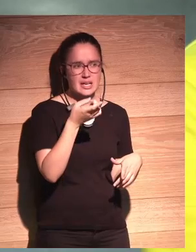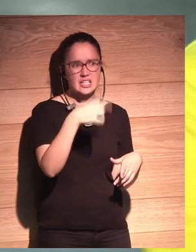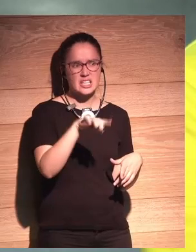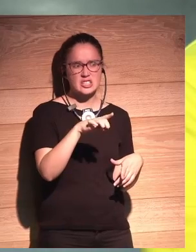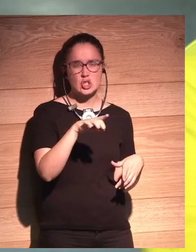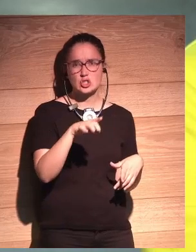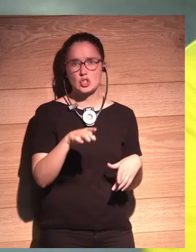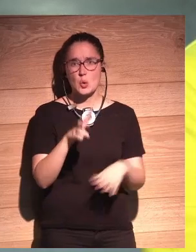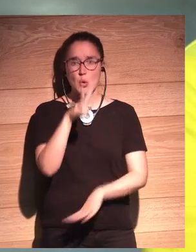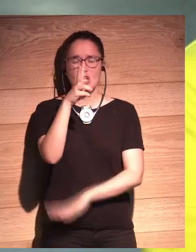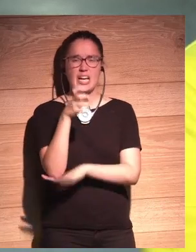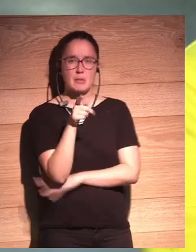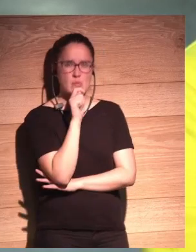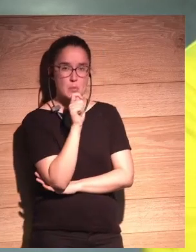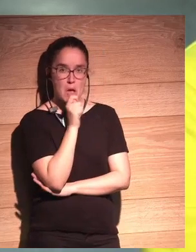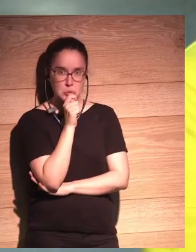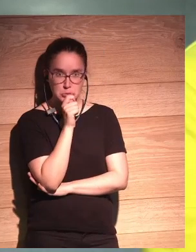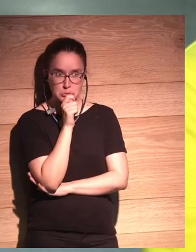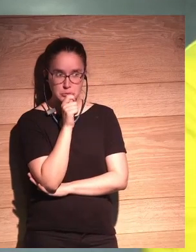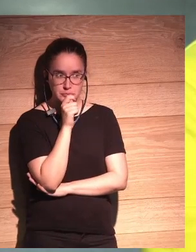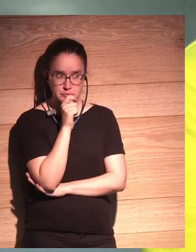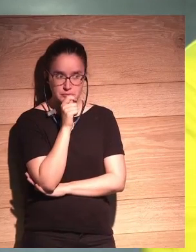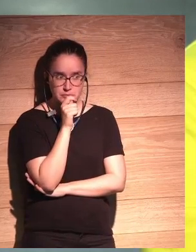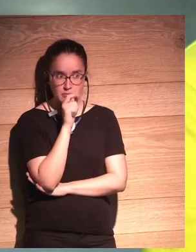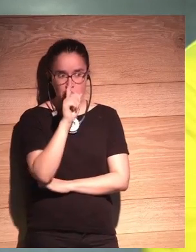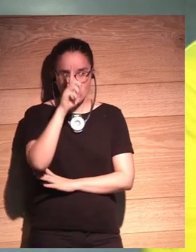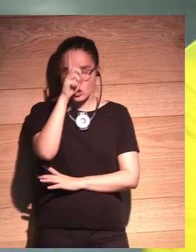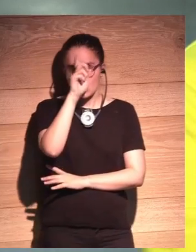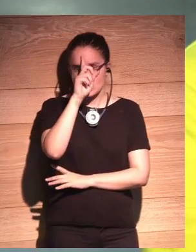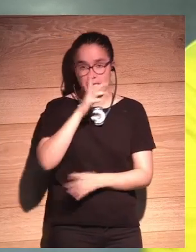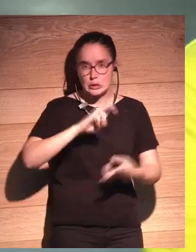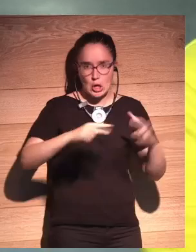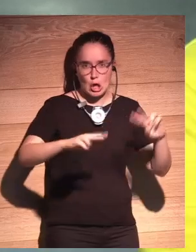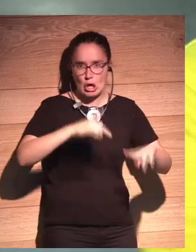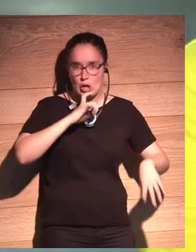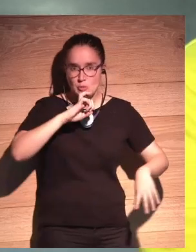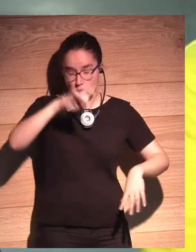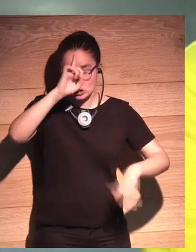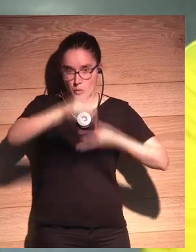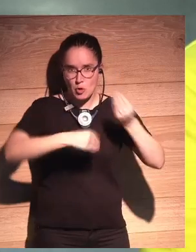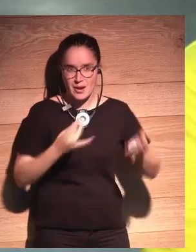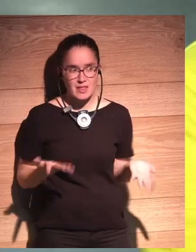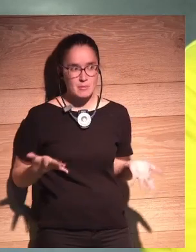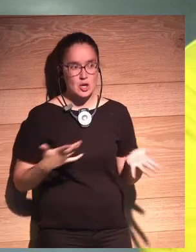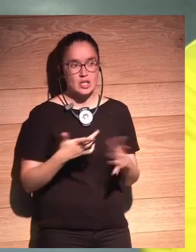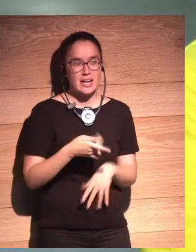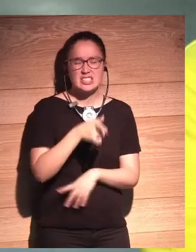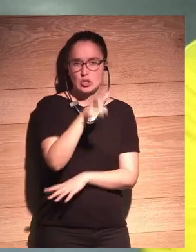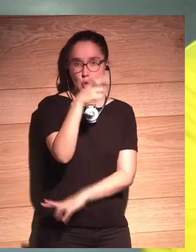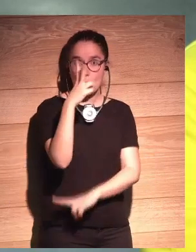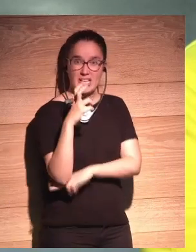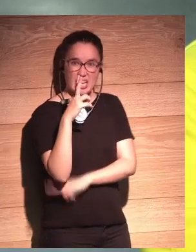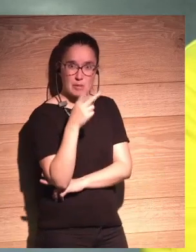said, these guys are hippies that are really high. I don't know how this could be translated